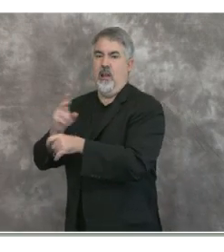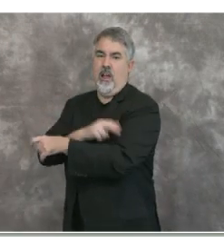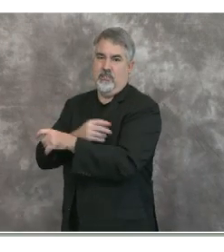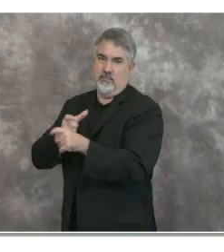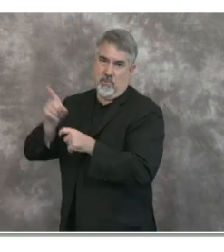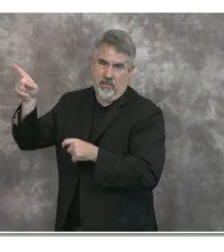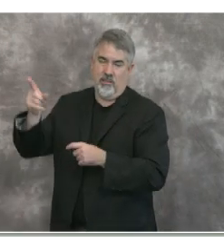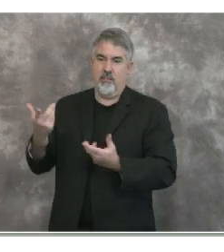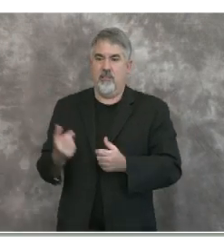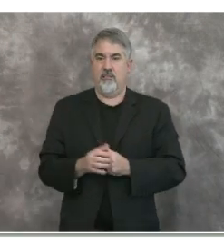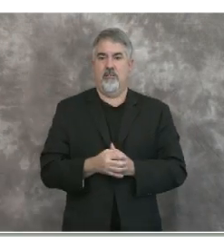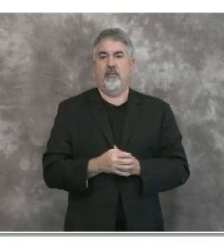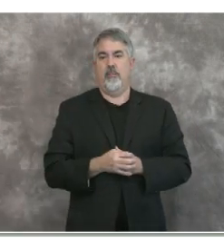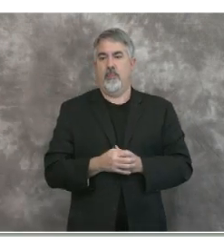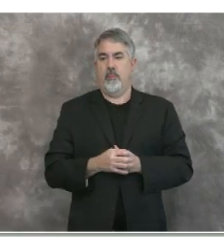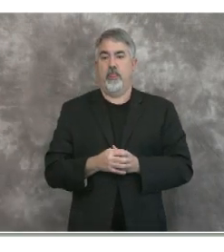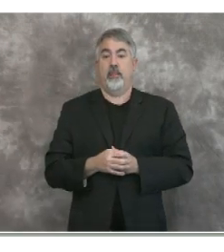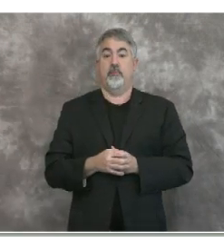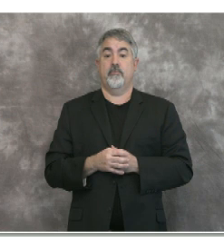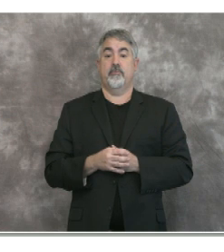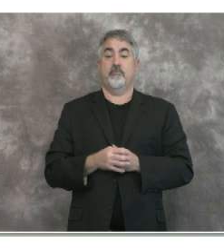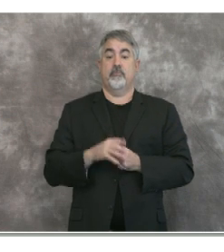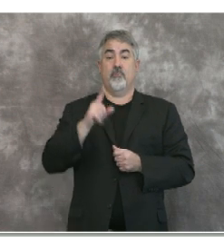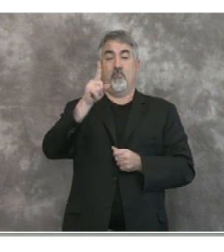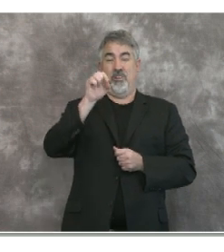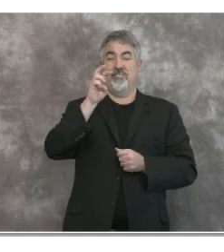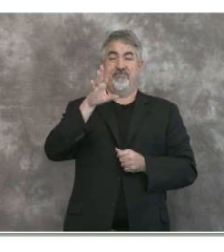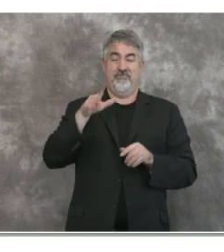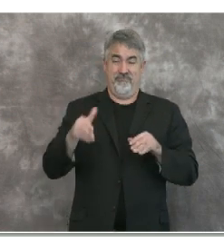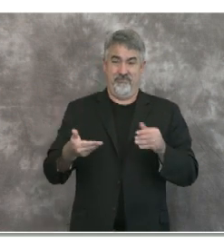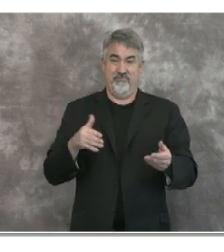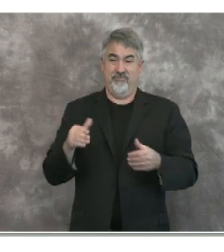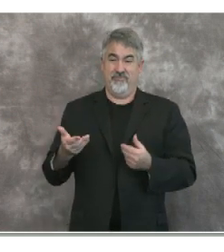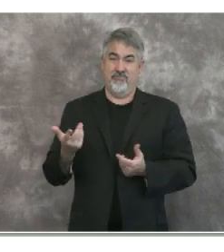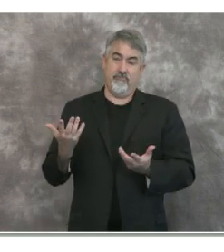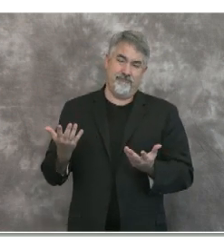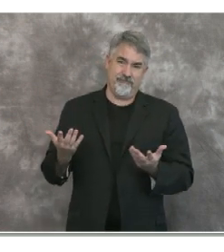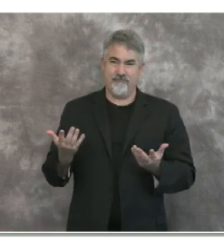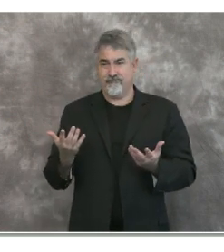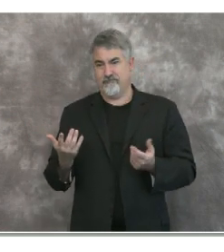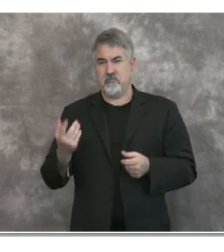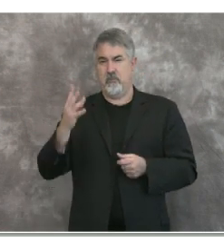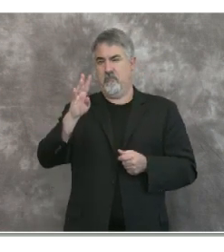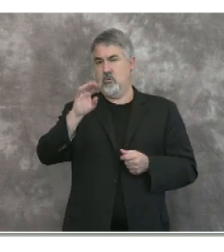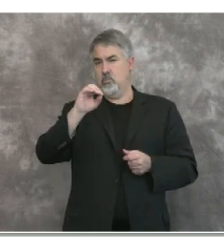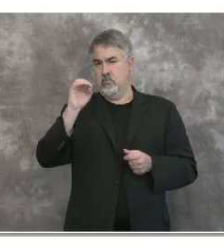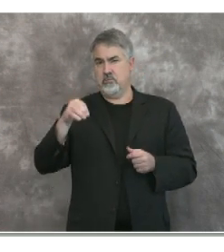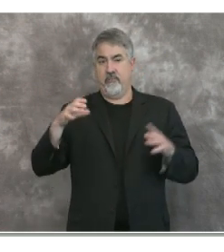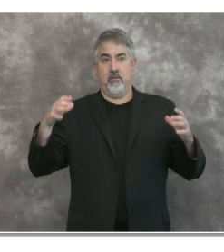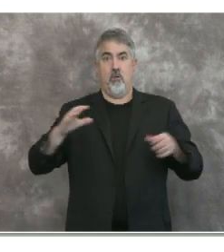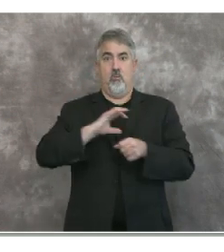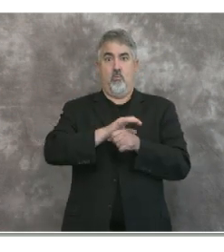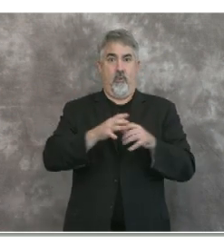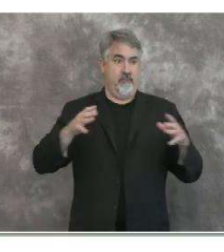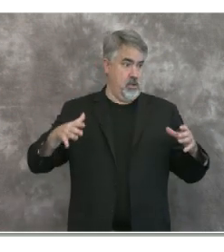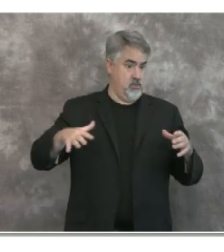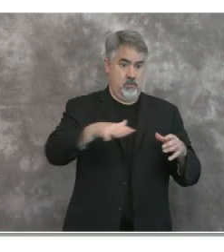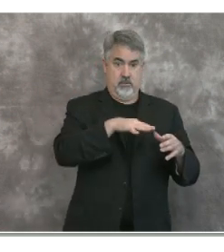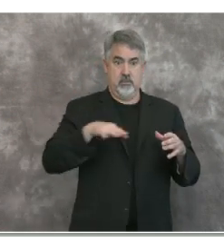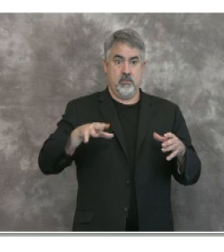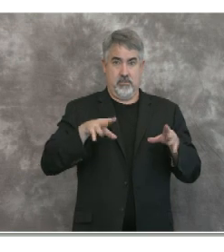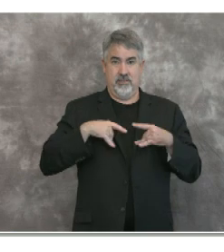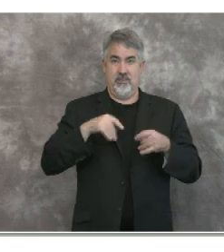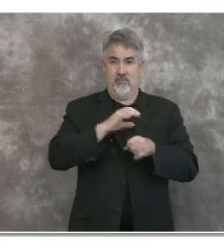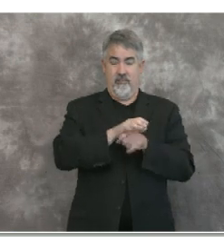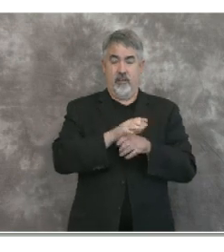The 165 deaths report represents approximately 4% of the total number of cases. Now,